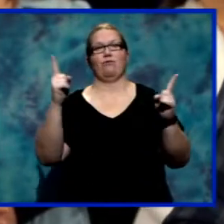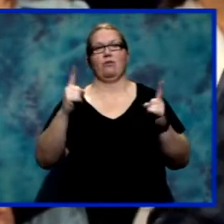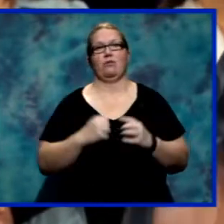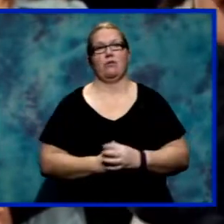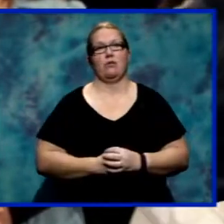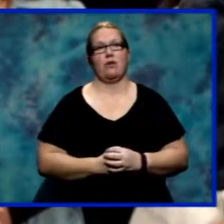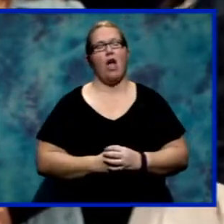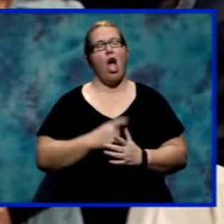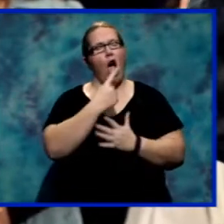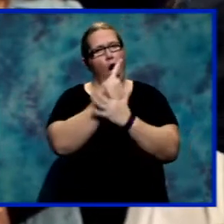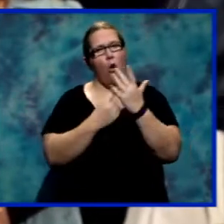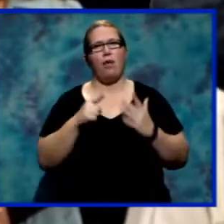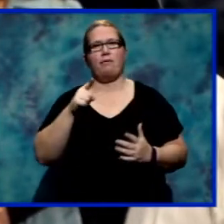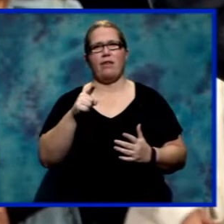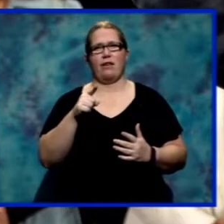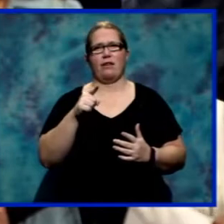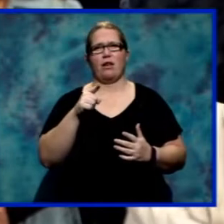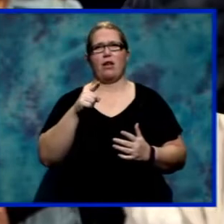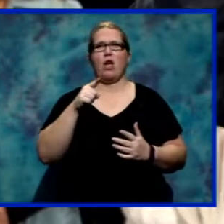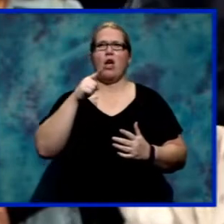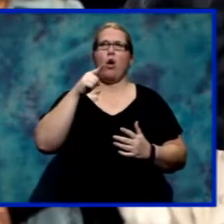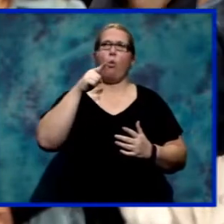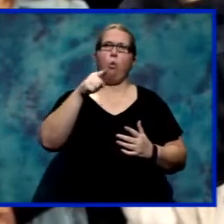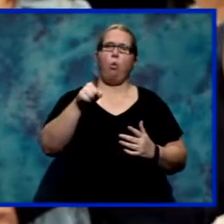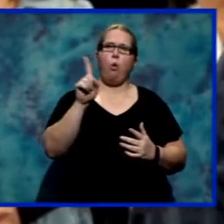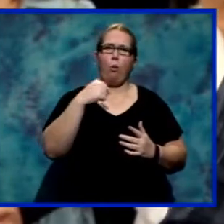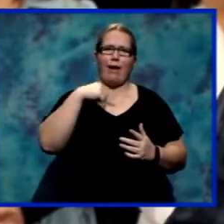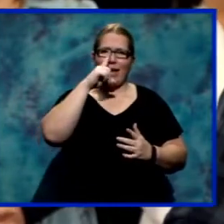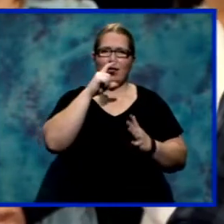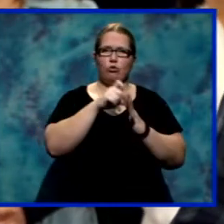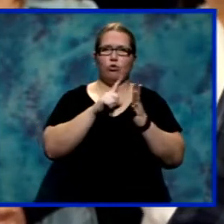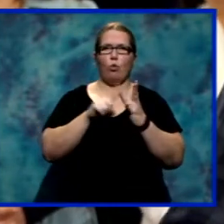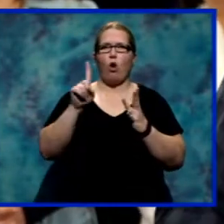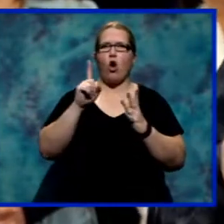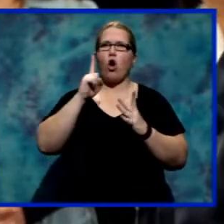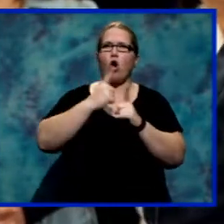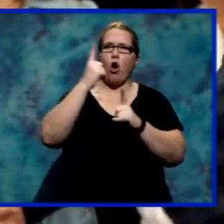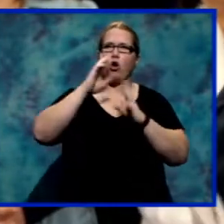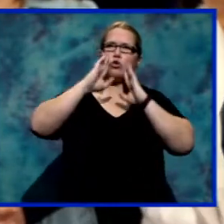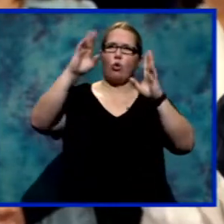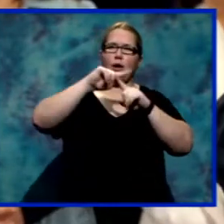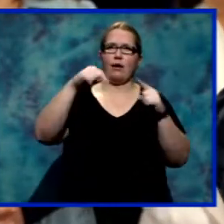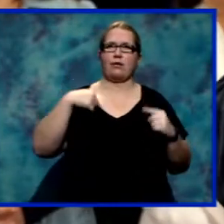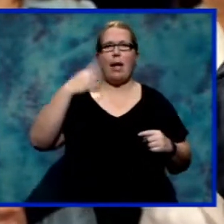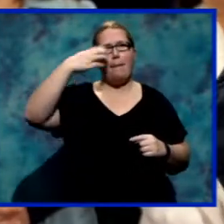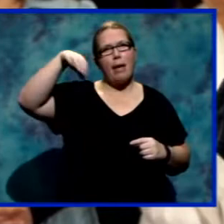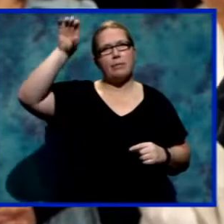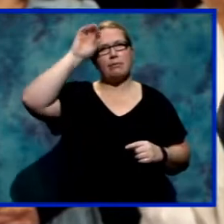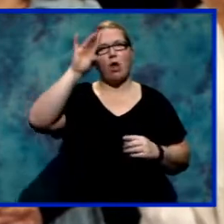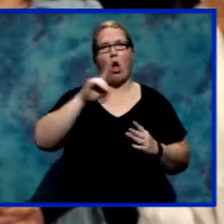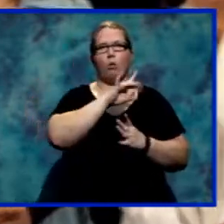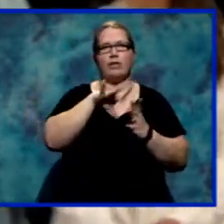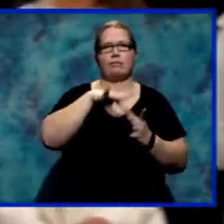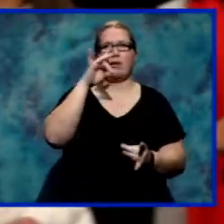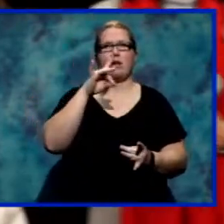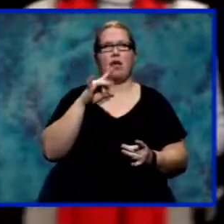And only then can we do what God has called us in this community to do. Baptism of the Holy Spirit. Nothing is